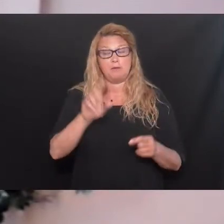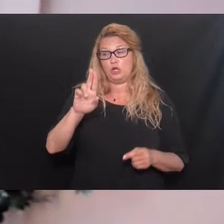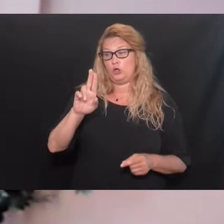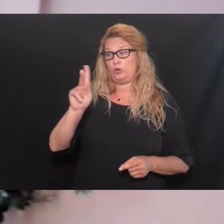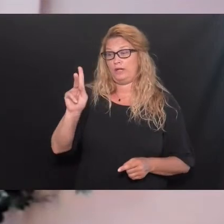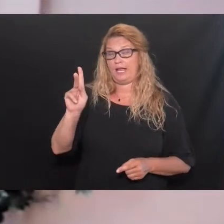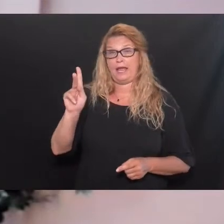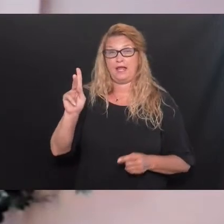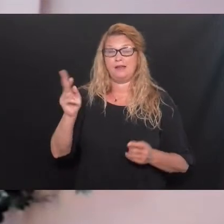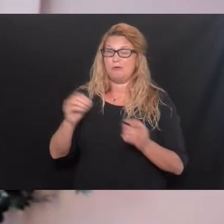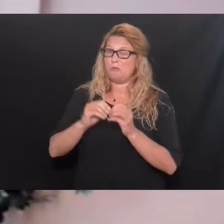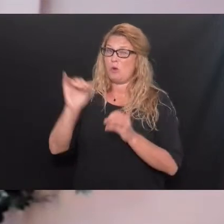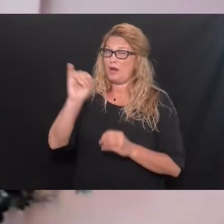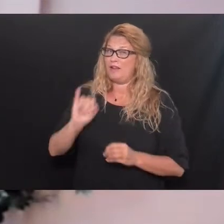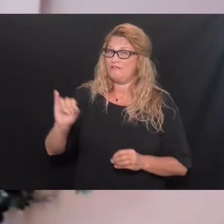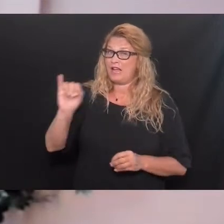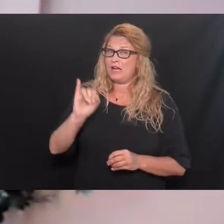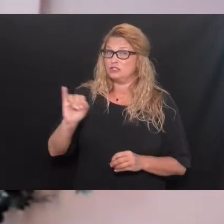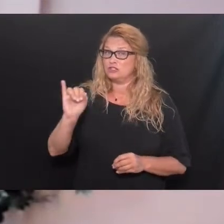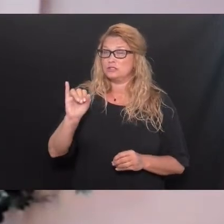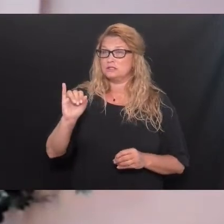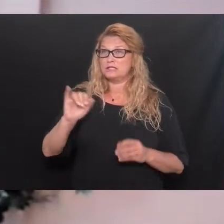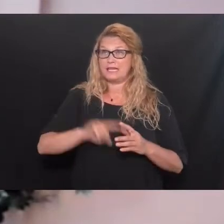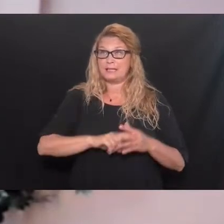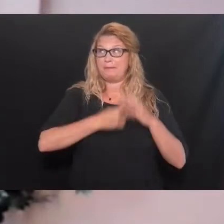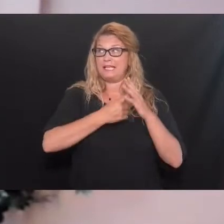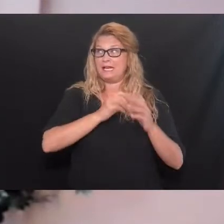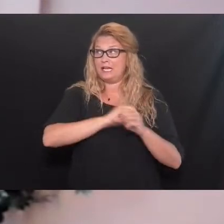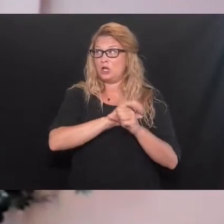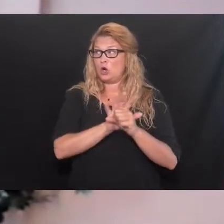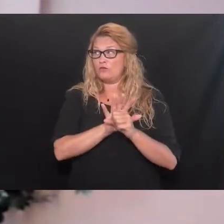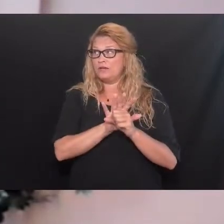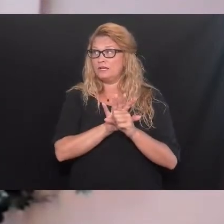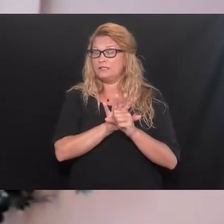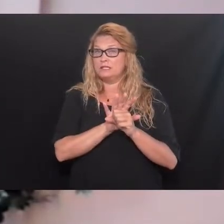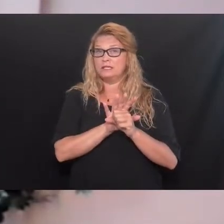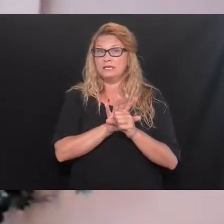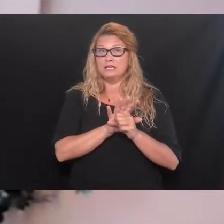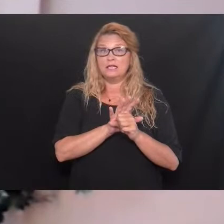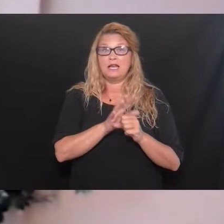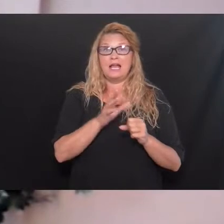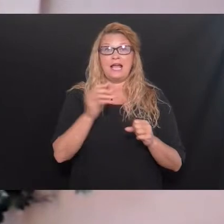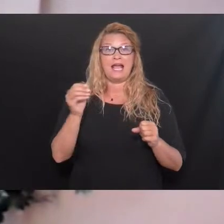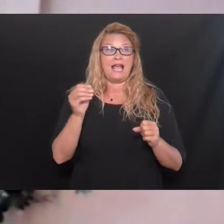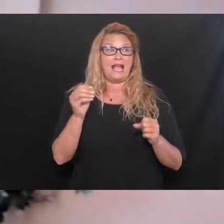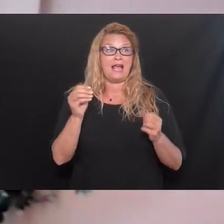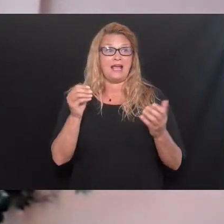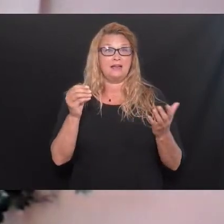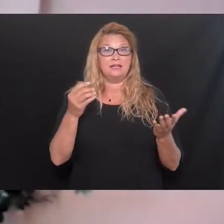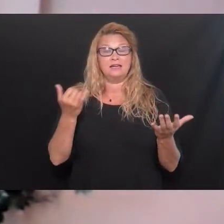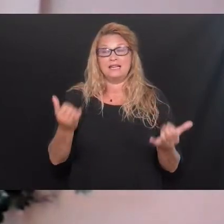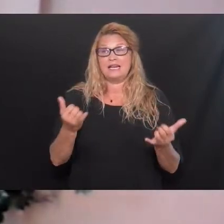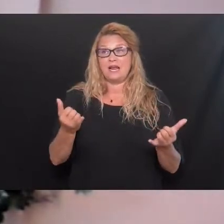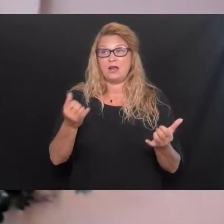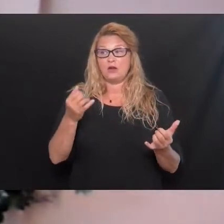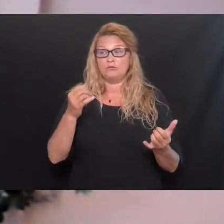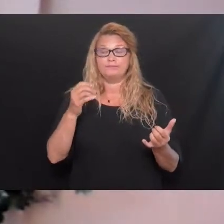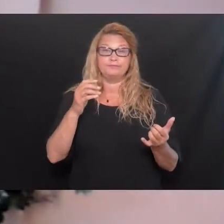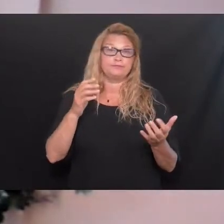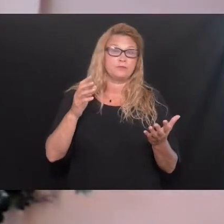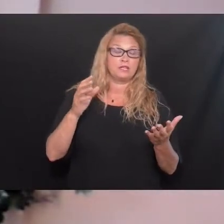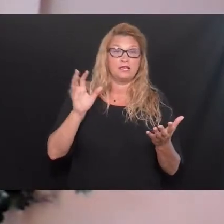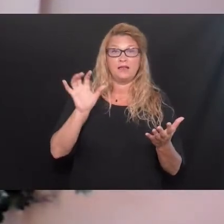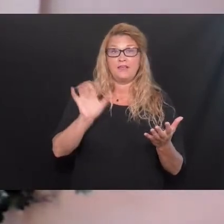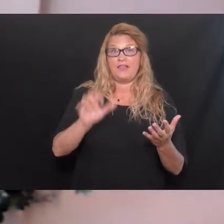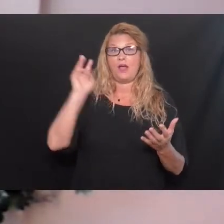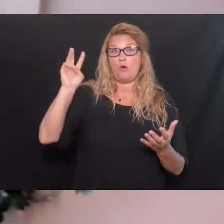more infectious than the initial variant that we had that came from Wuhan, China, so-called the Washington variant, because